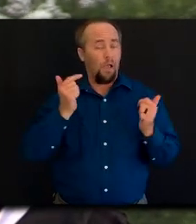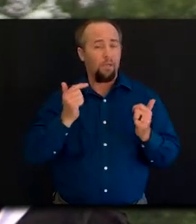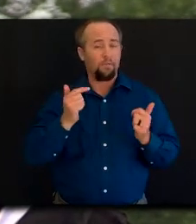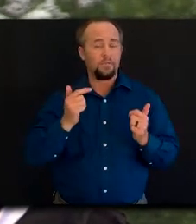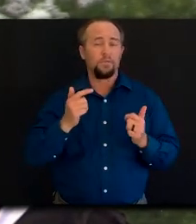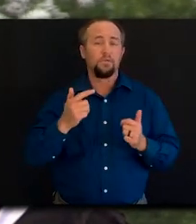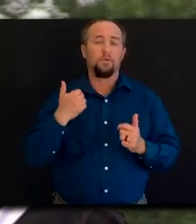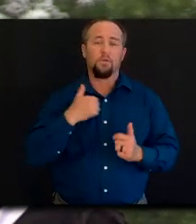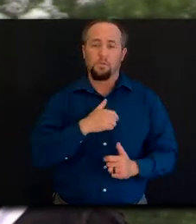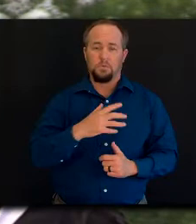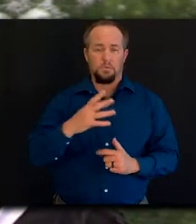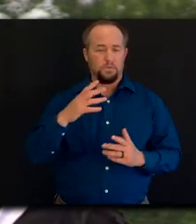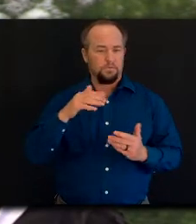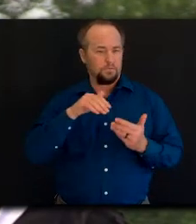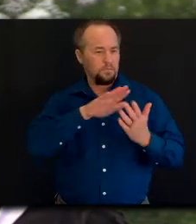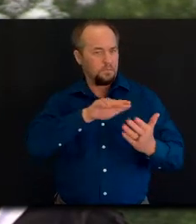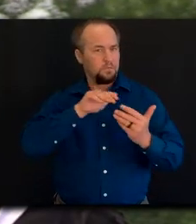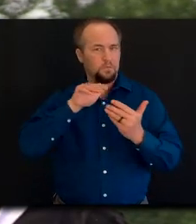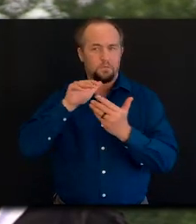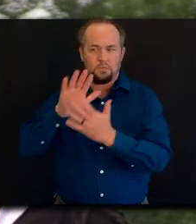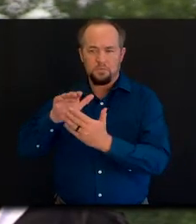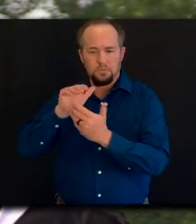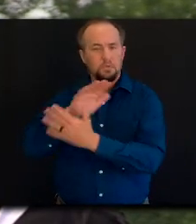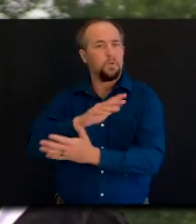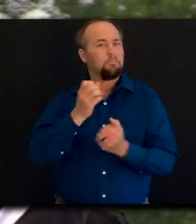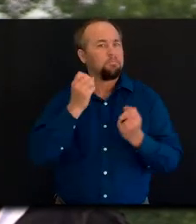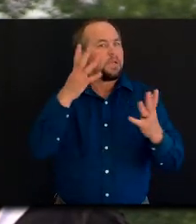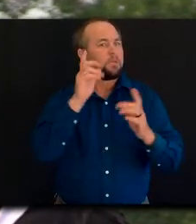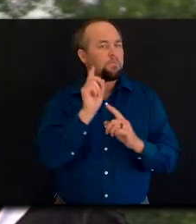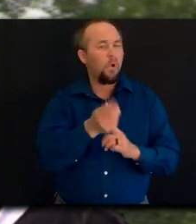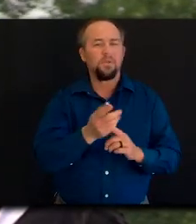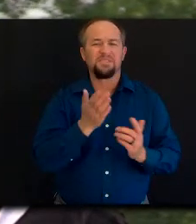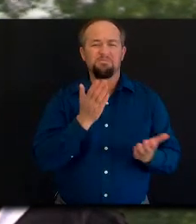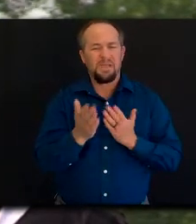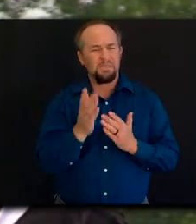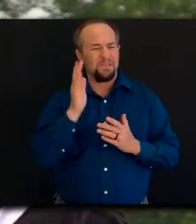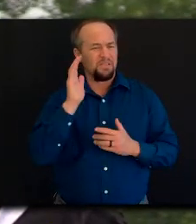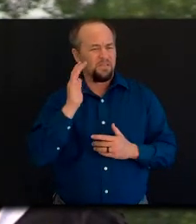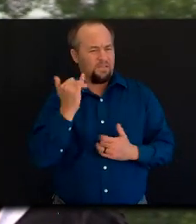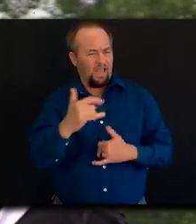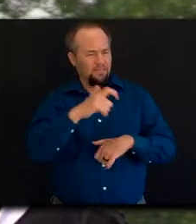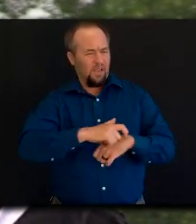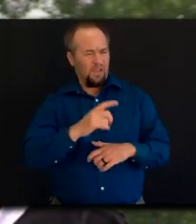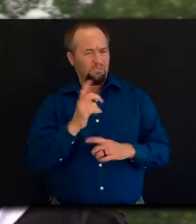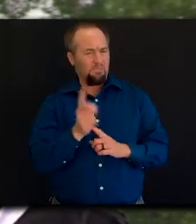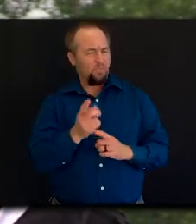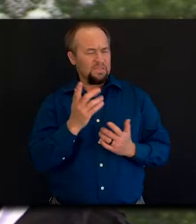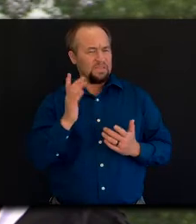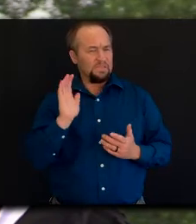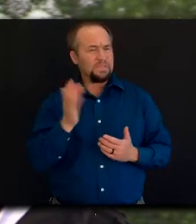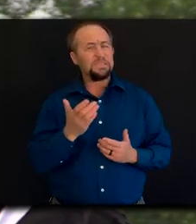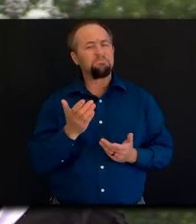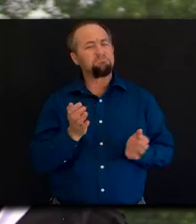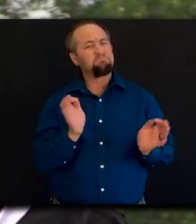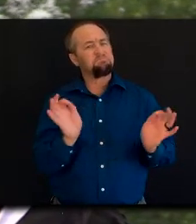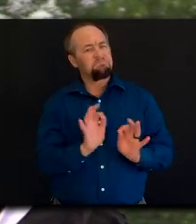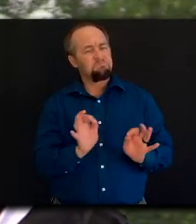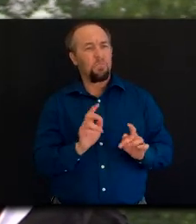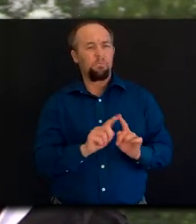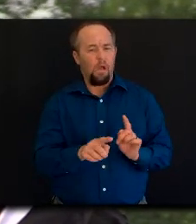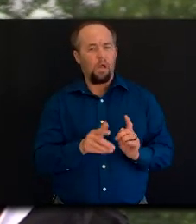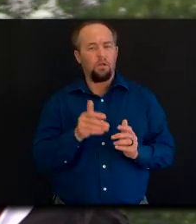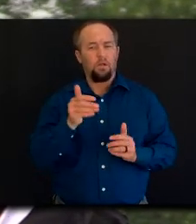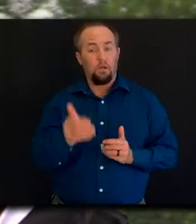have encountered countless moments that may have seemed inconsequential. But as we move forward, we